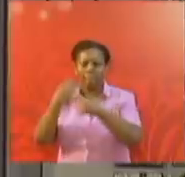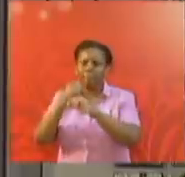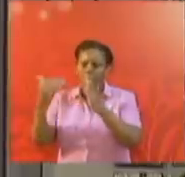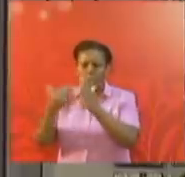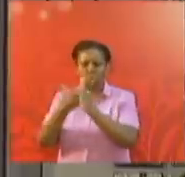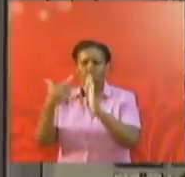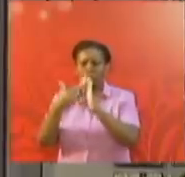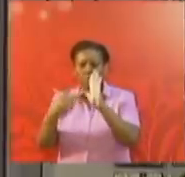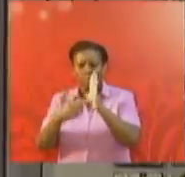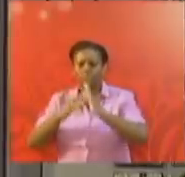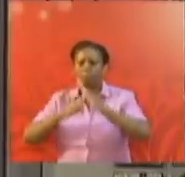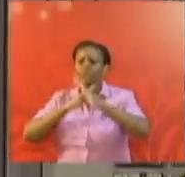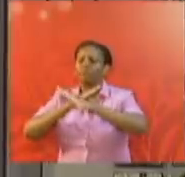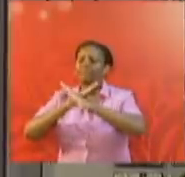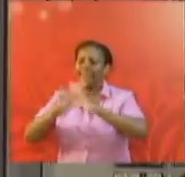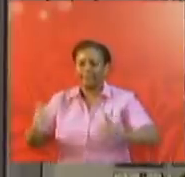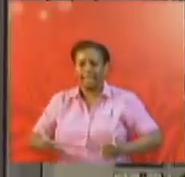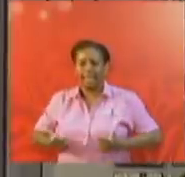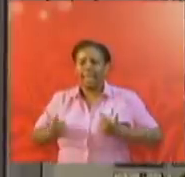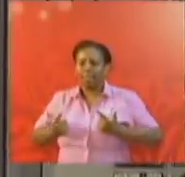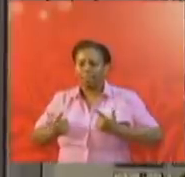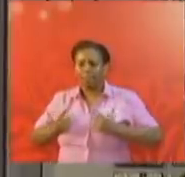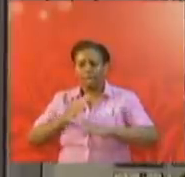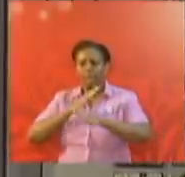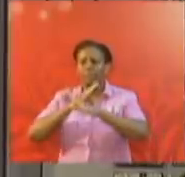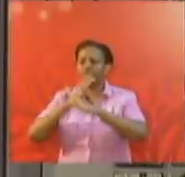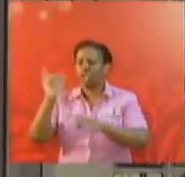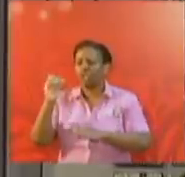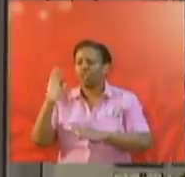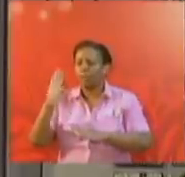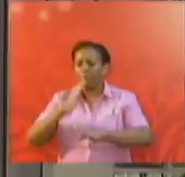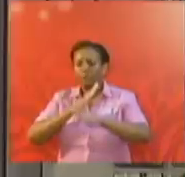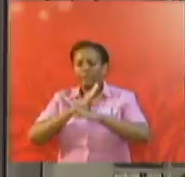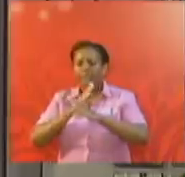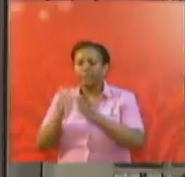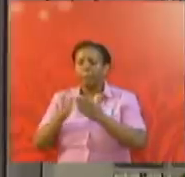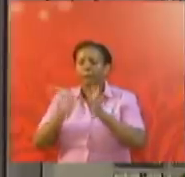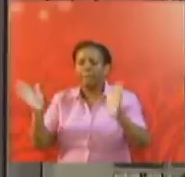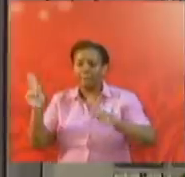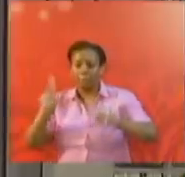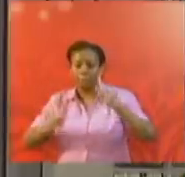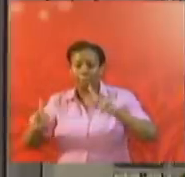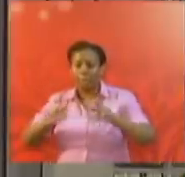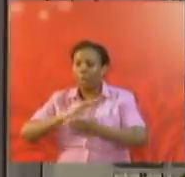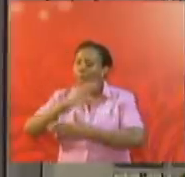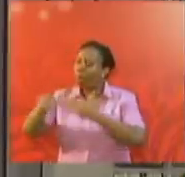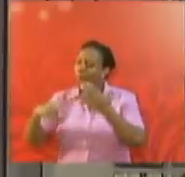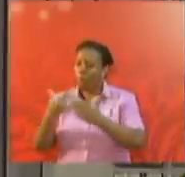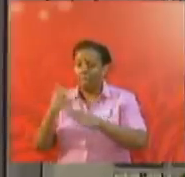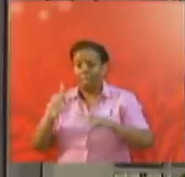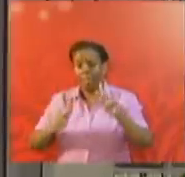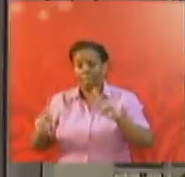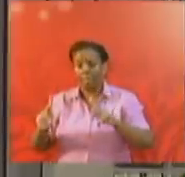lives, to protect livelihoods, and to protect the public interest. But anything that needs to be debated, like the